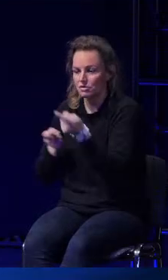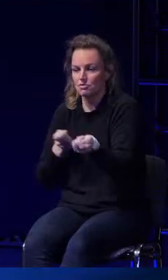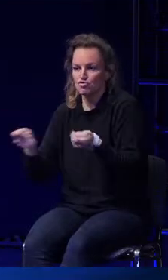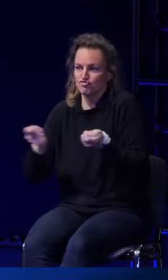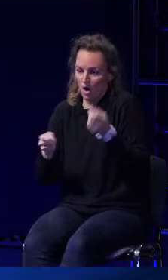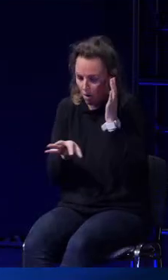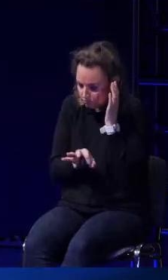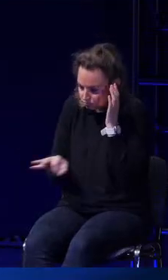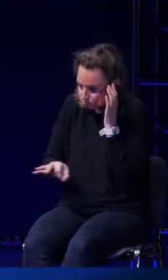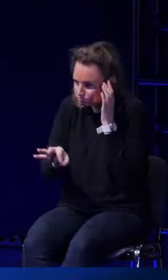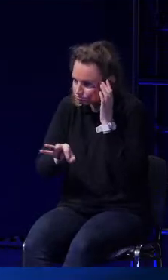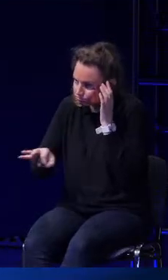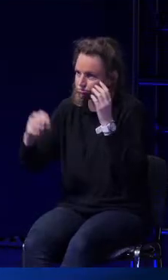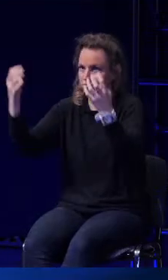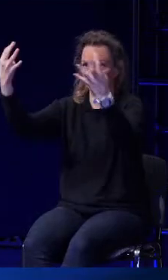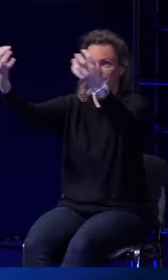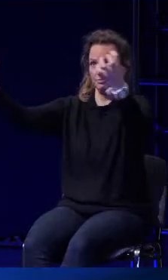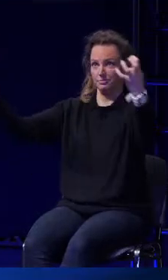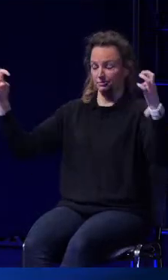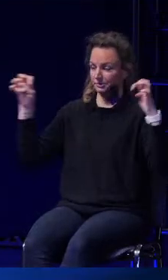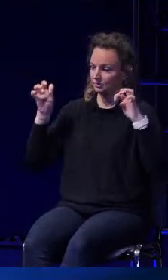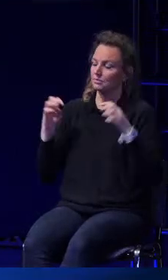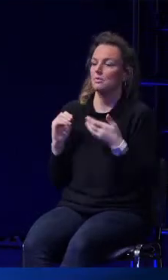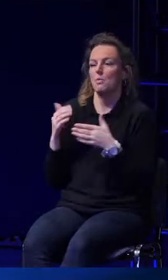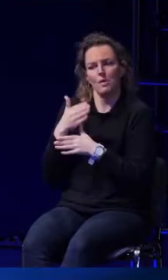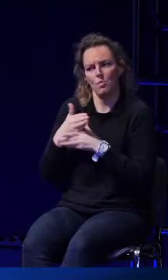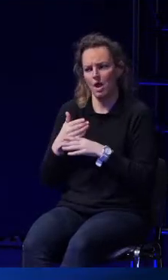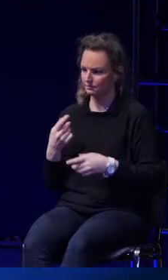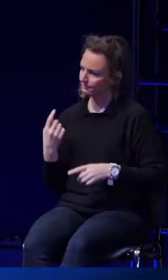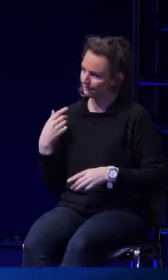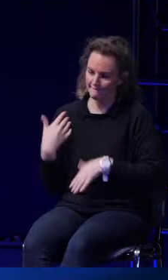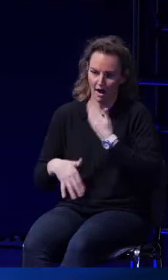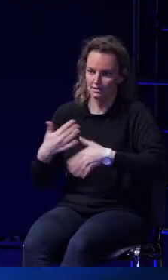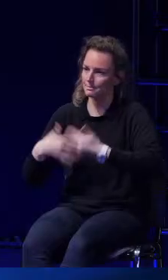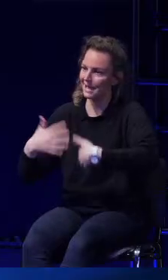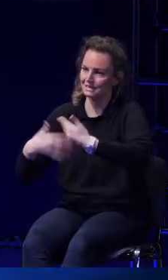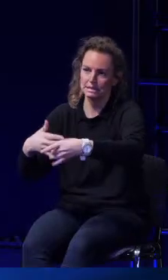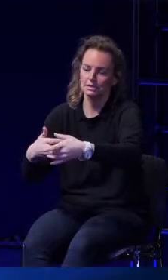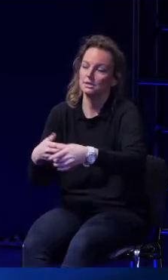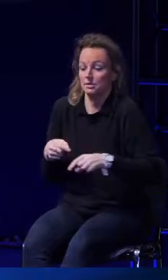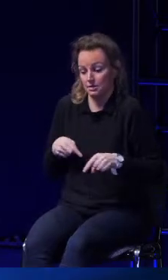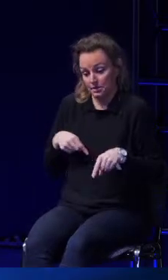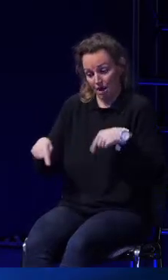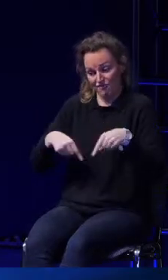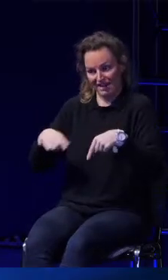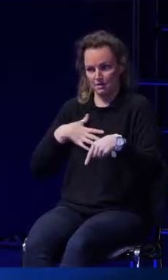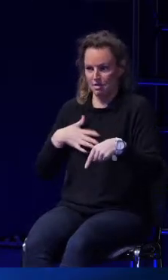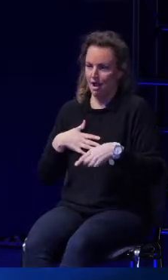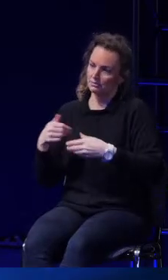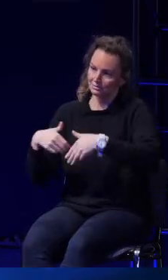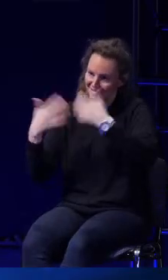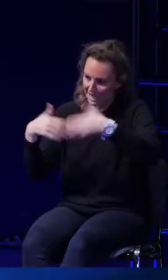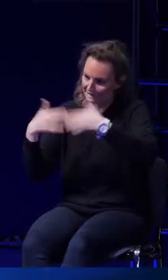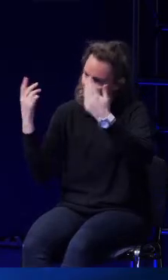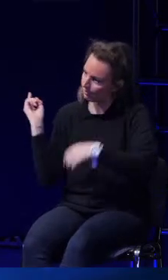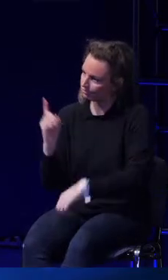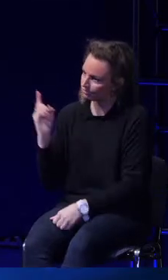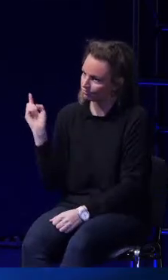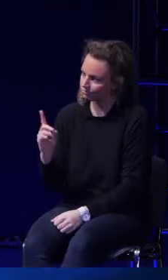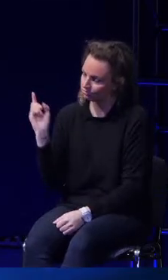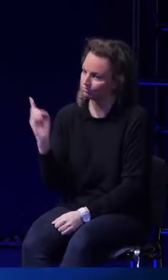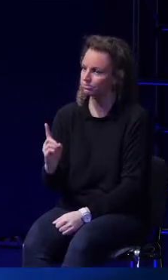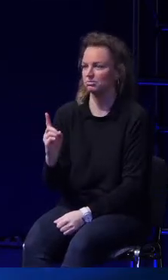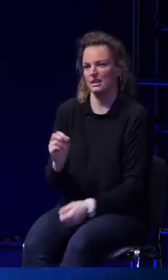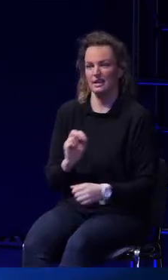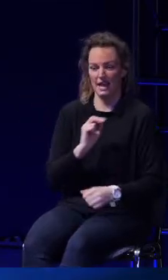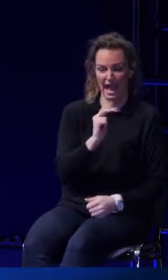channels. And we worked at an extremely fast pace. The director likes to do continuous days. So we'd be doing sort of 8 to 5. We'd be doing